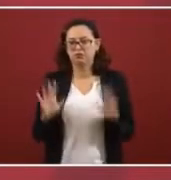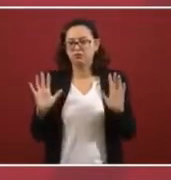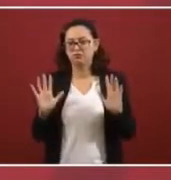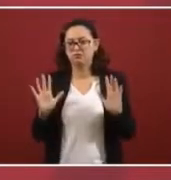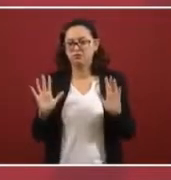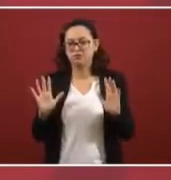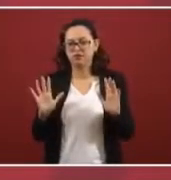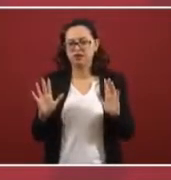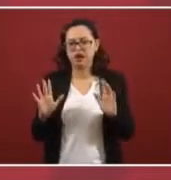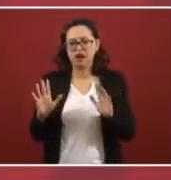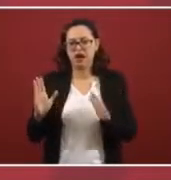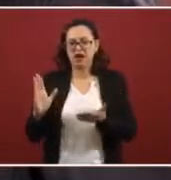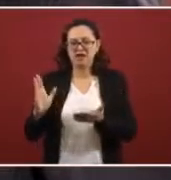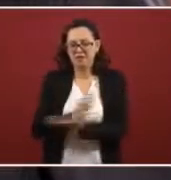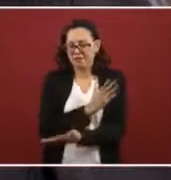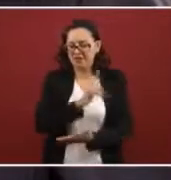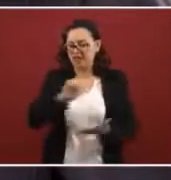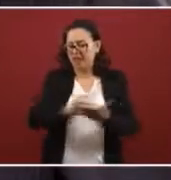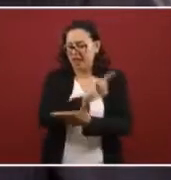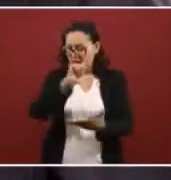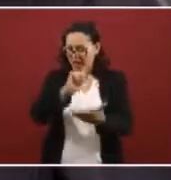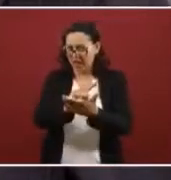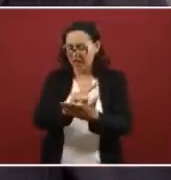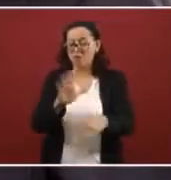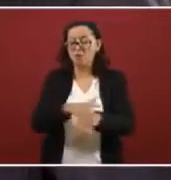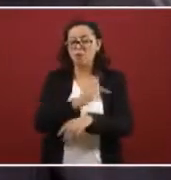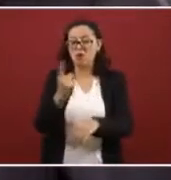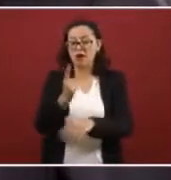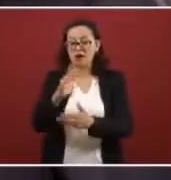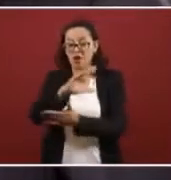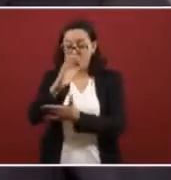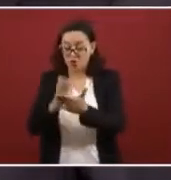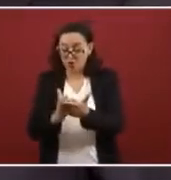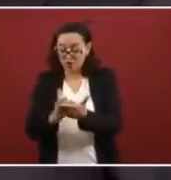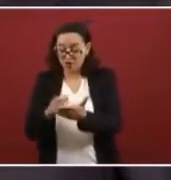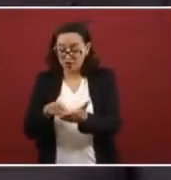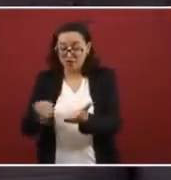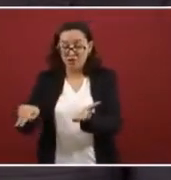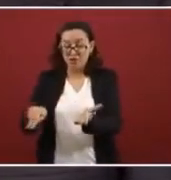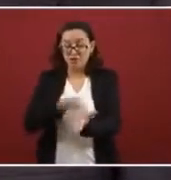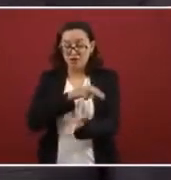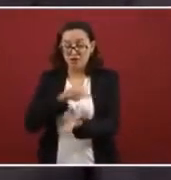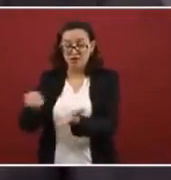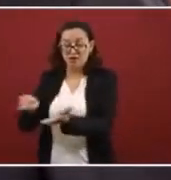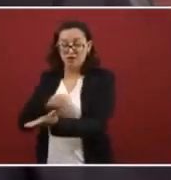Let's not talk about the legality of that, because the contracts weren't even